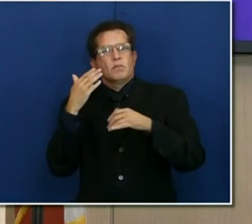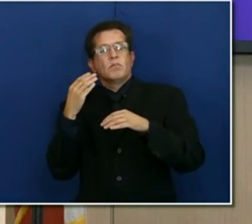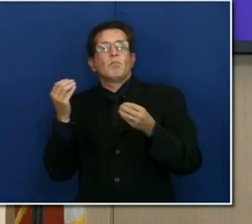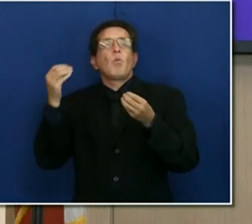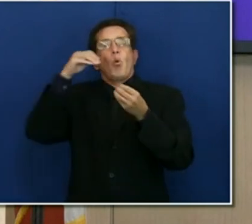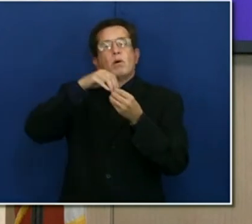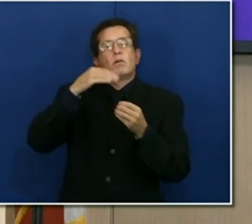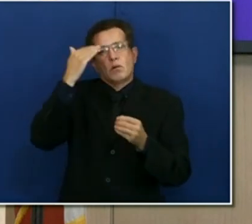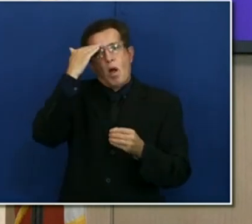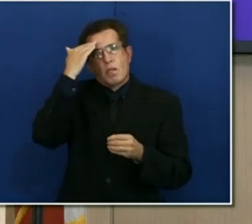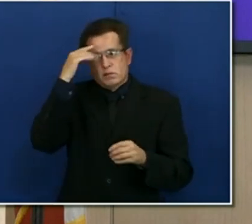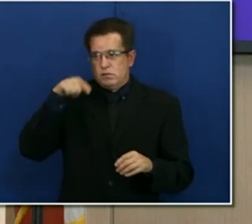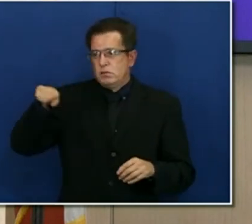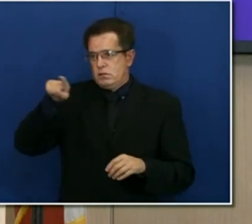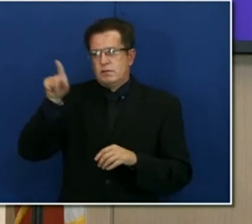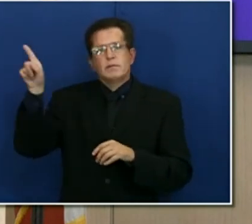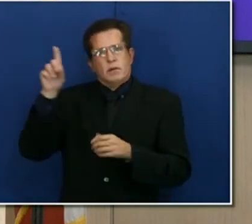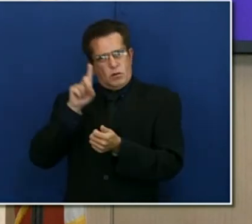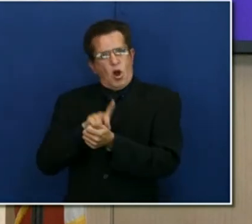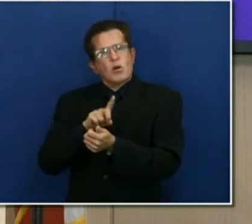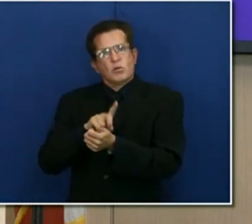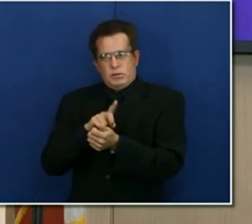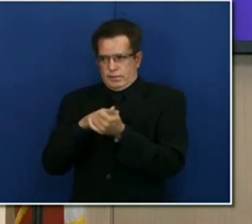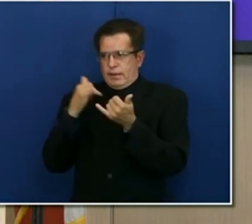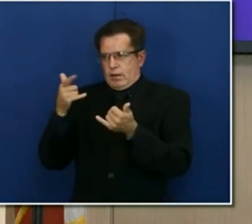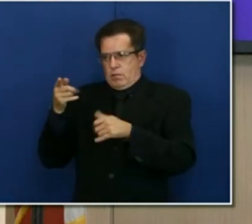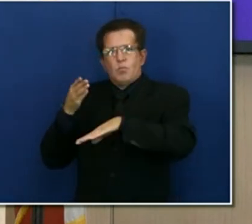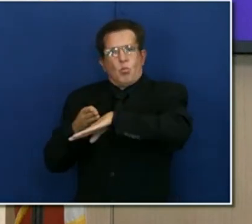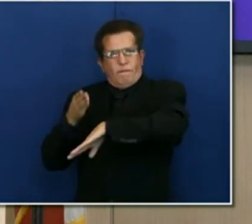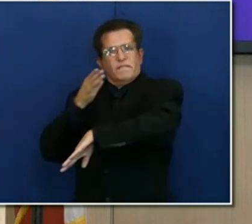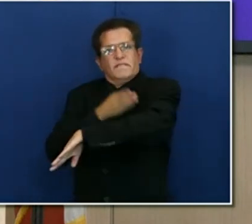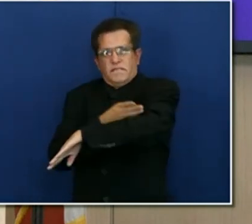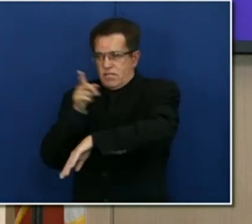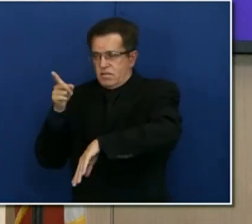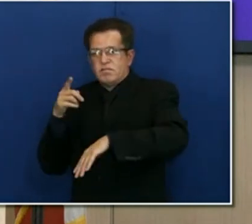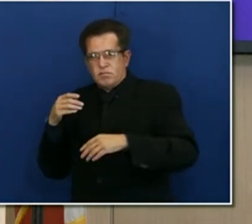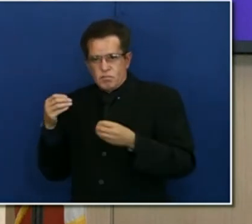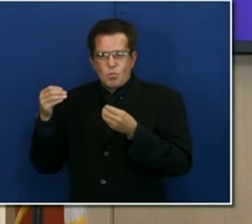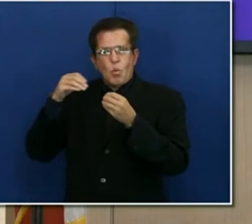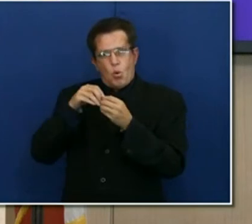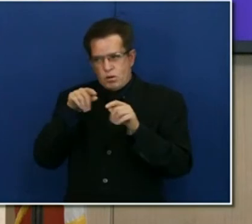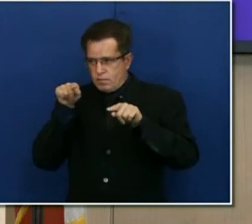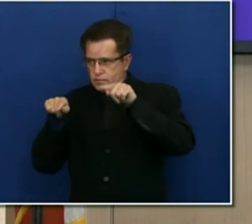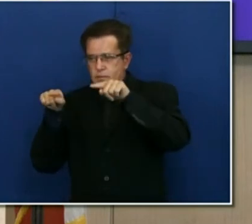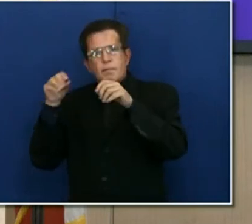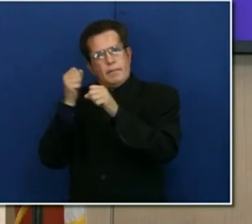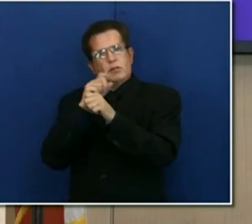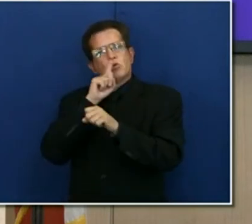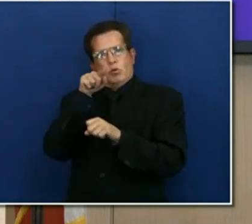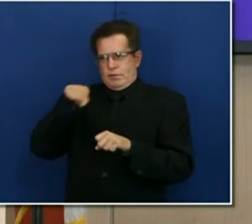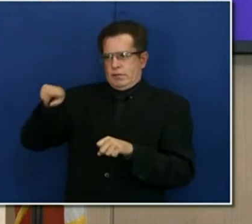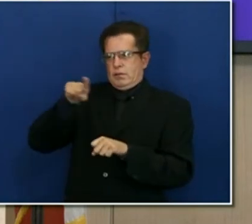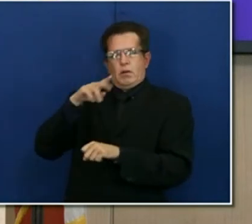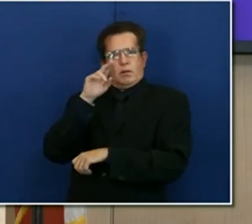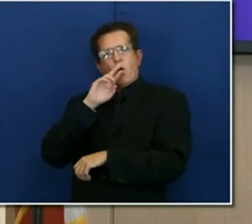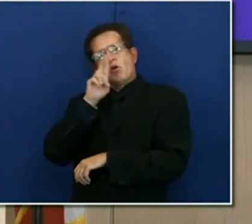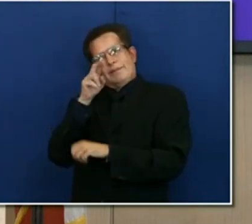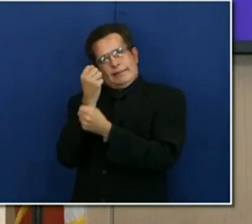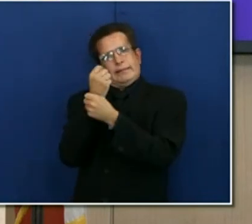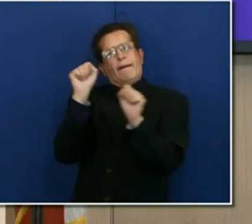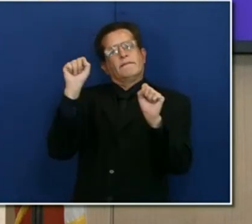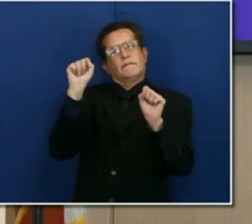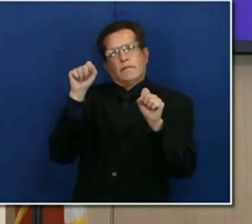work has been done in the healthcare facilities and by the providers themselves to make sure that the environments are safe, that